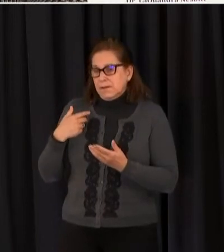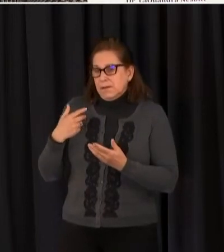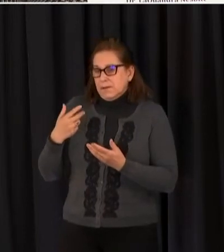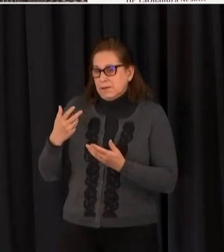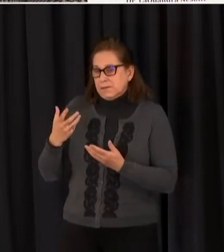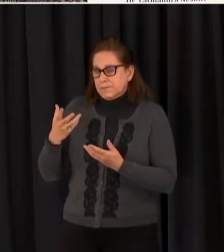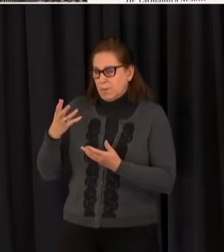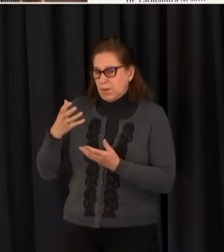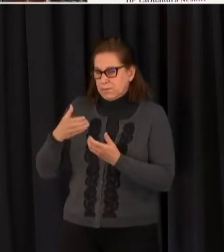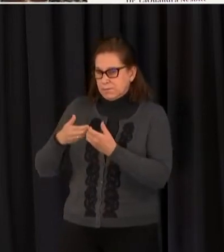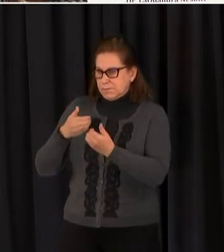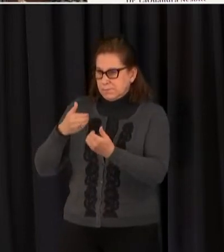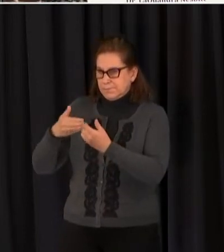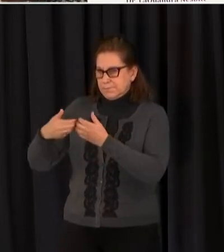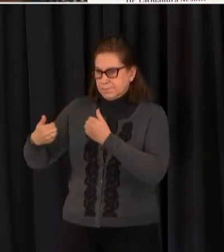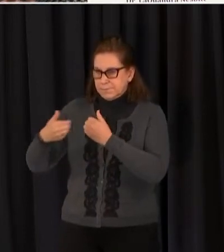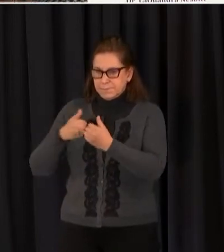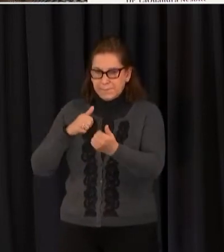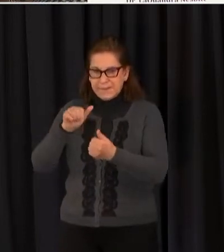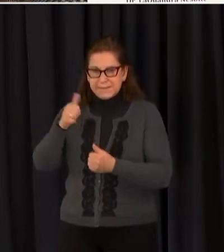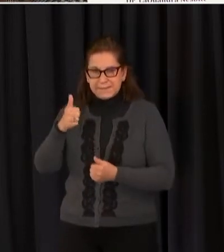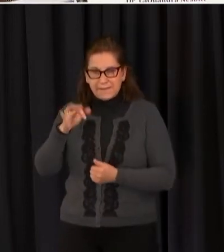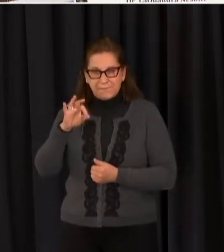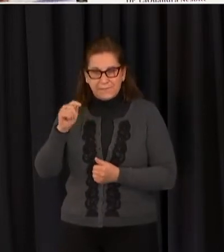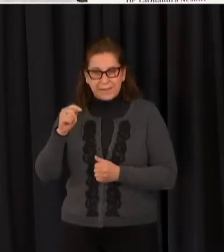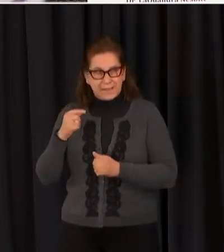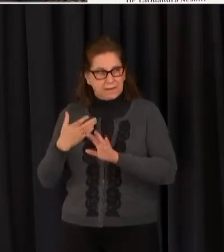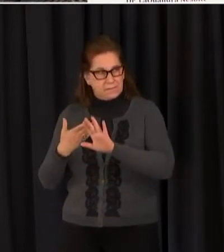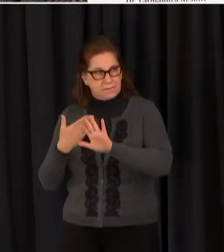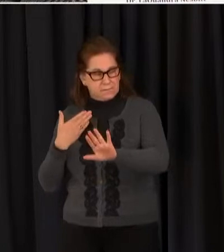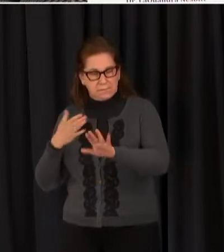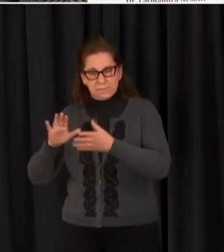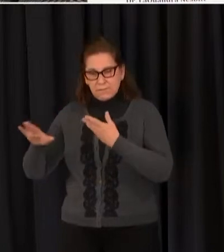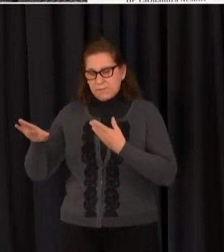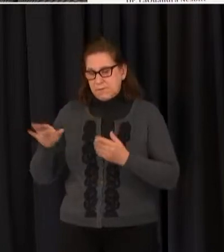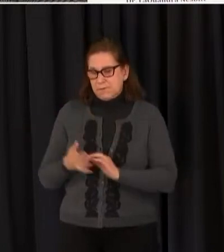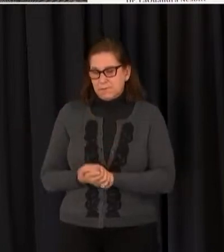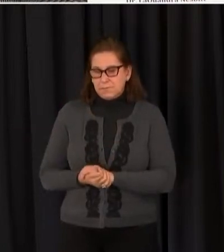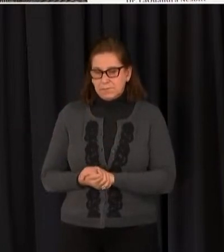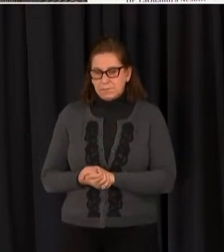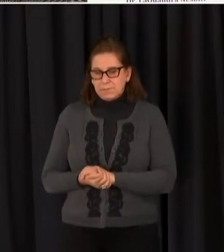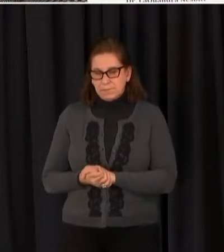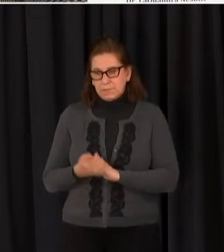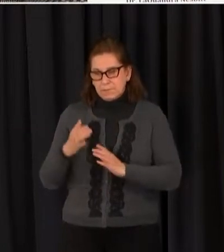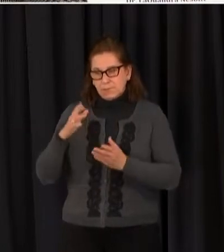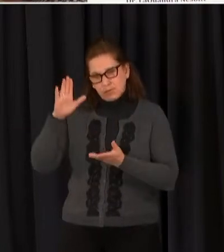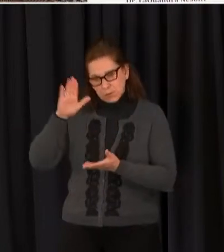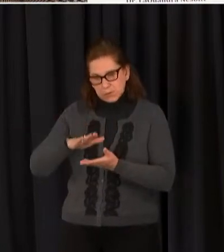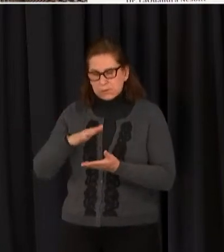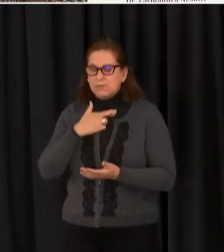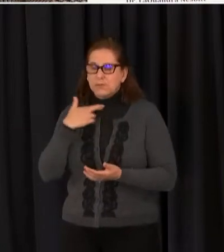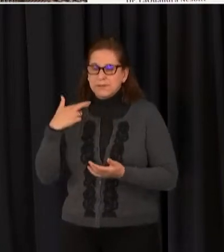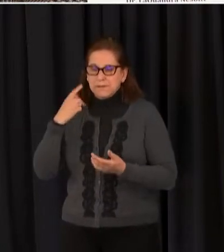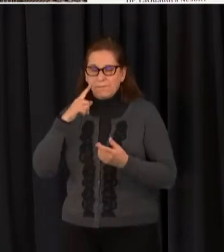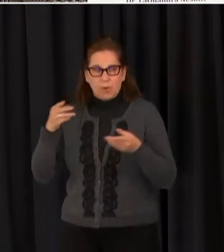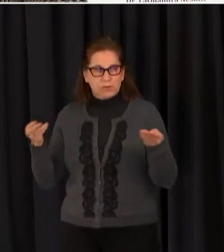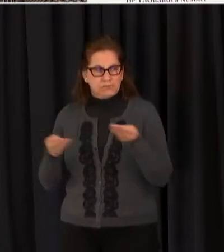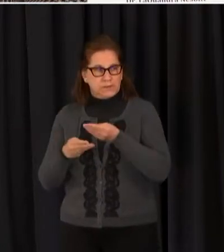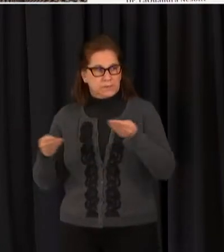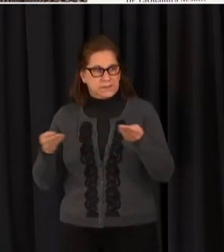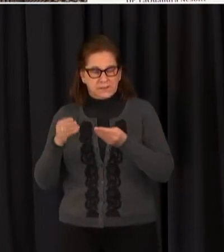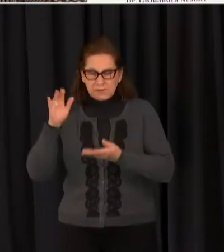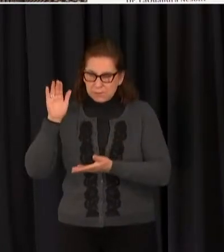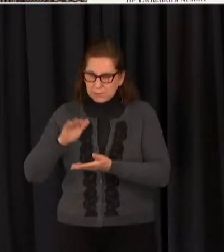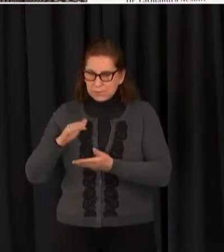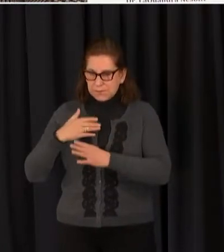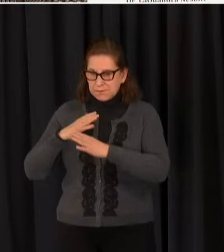between participants because of the enhanced risk for transmission with singing. We now, as